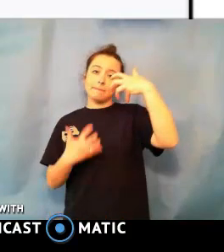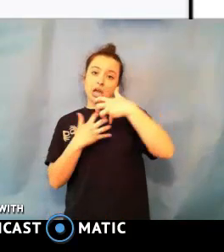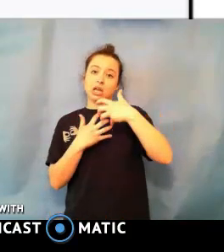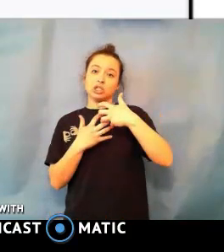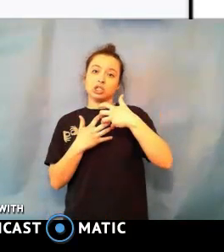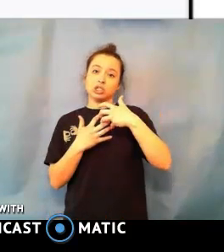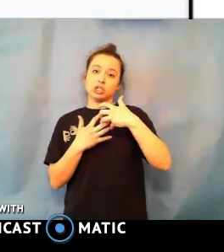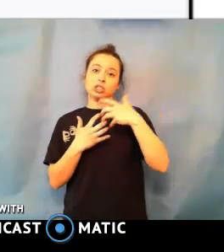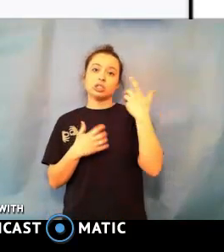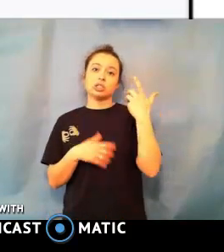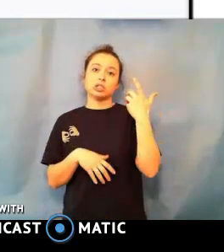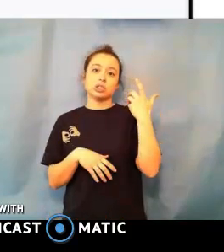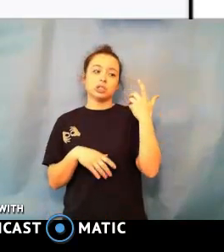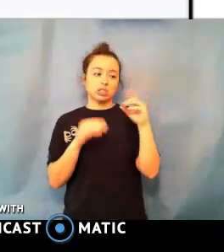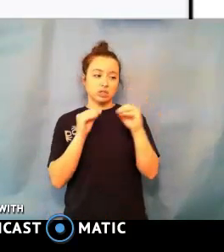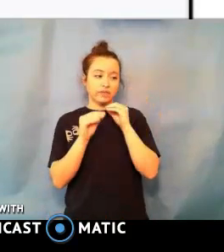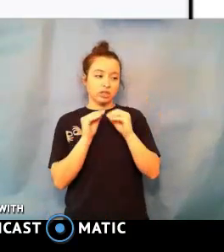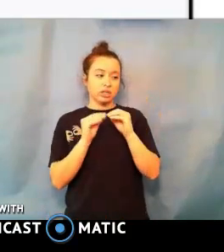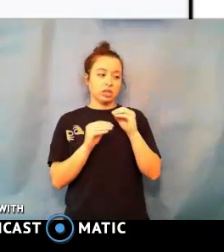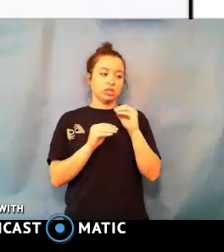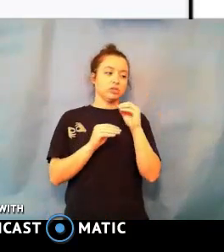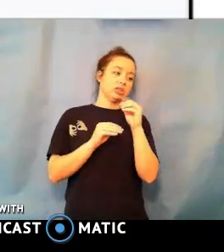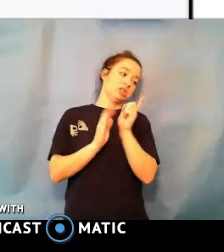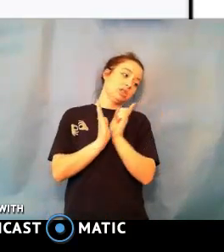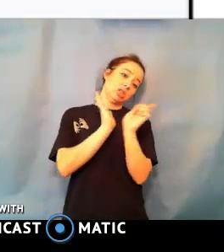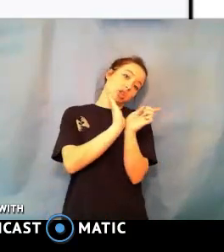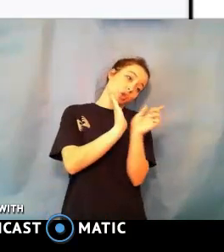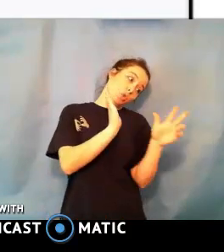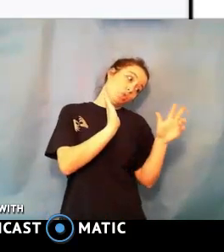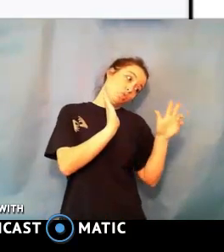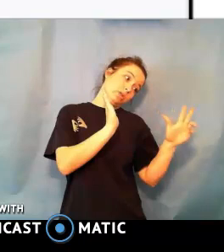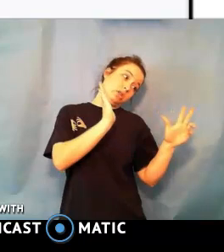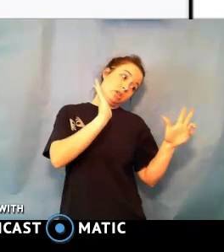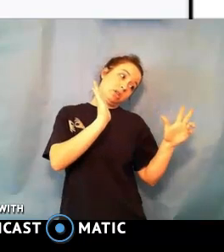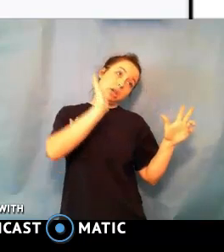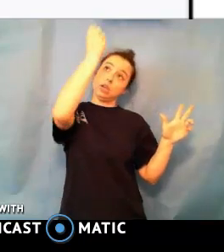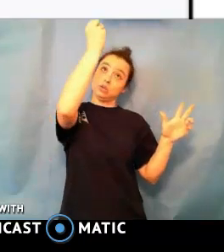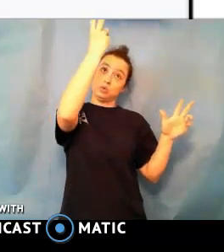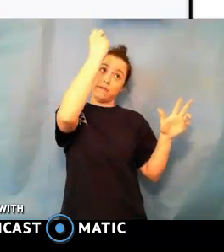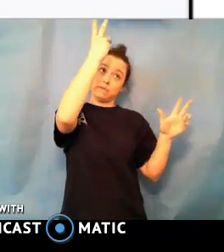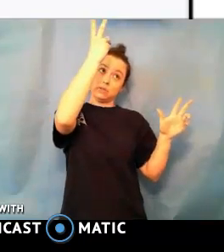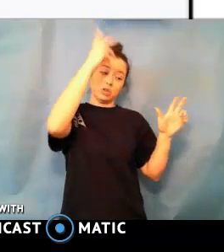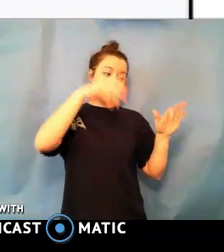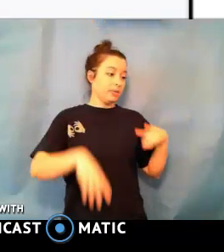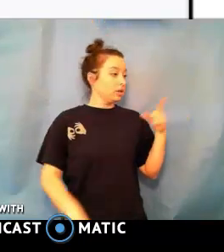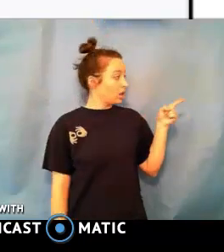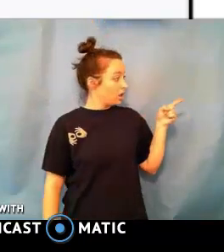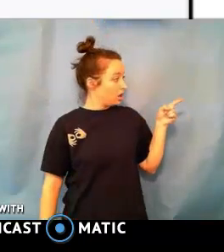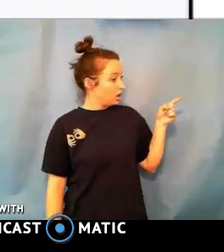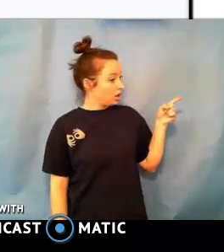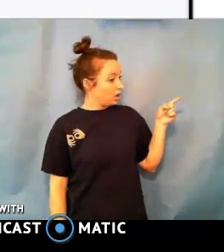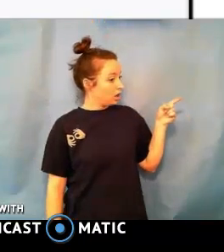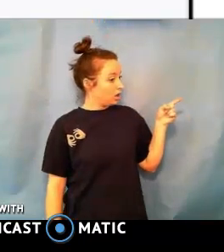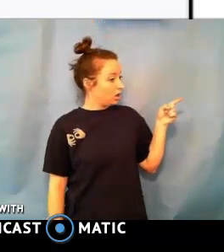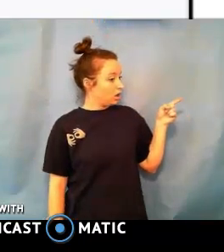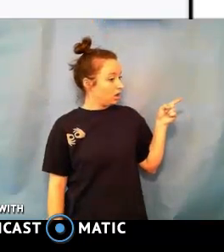let's fix this one. The hour hand is pointing at the 3, so we know the hour is 3. Then we're